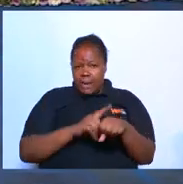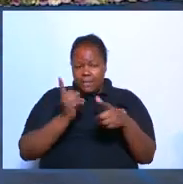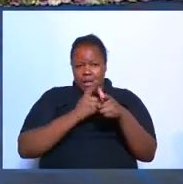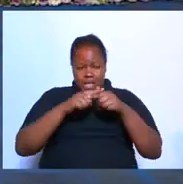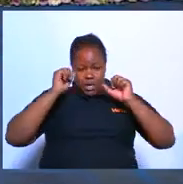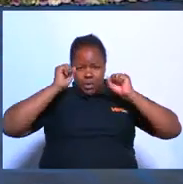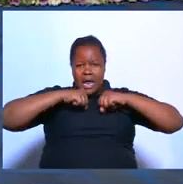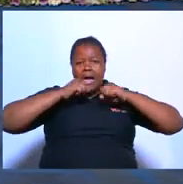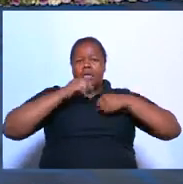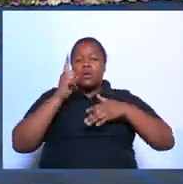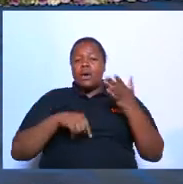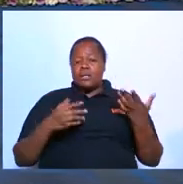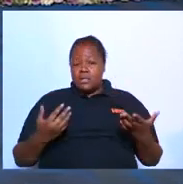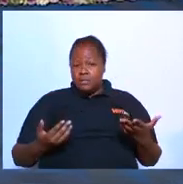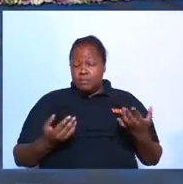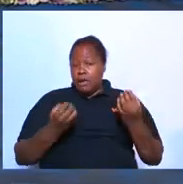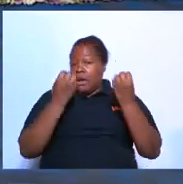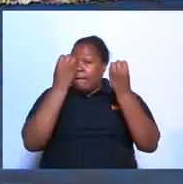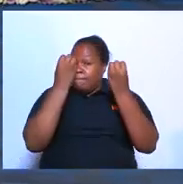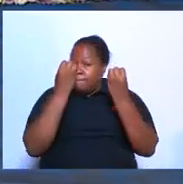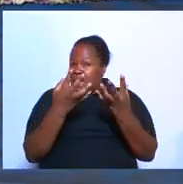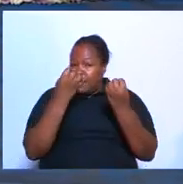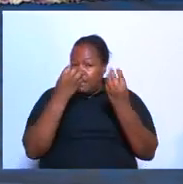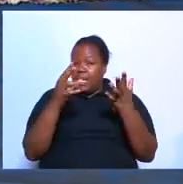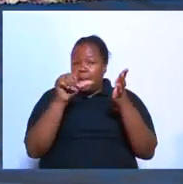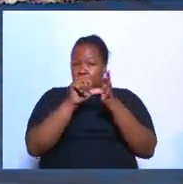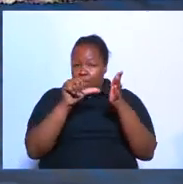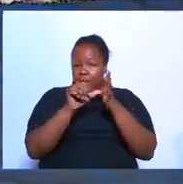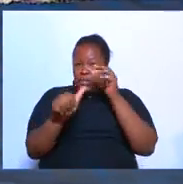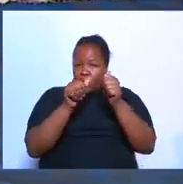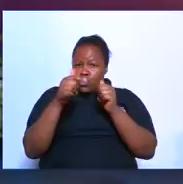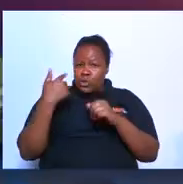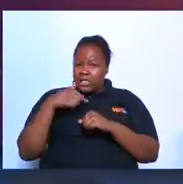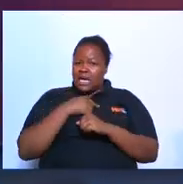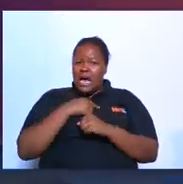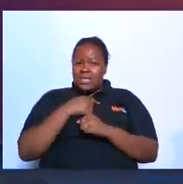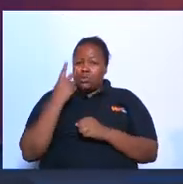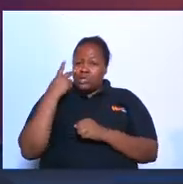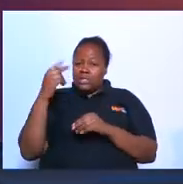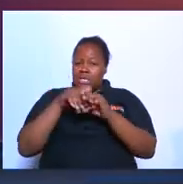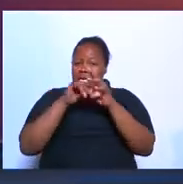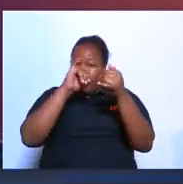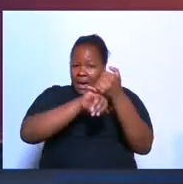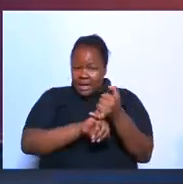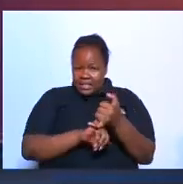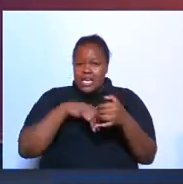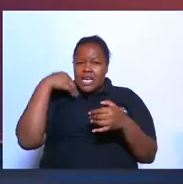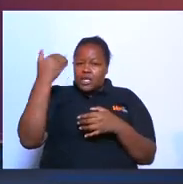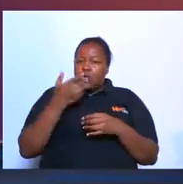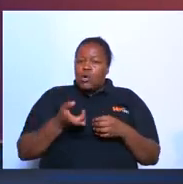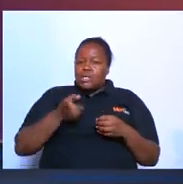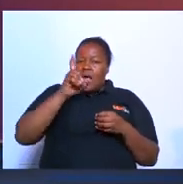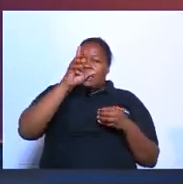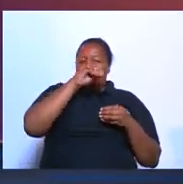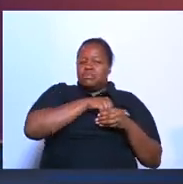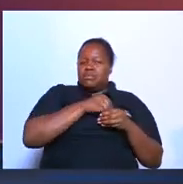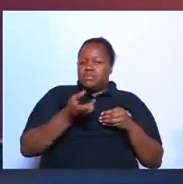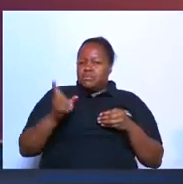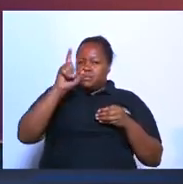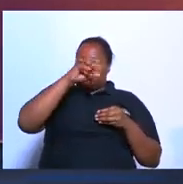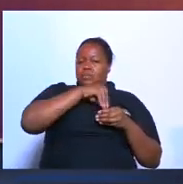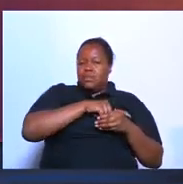will agree with me this most of the problems we are fighting in marriage is the accumulation of many